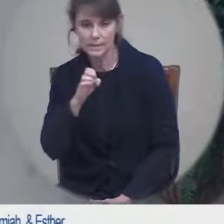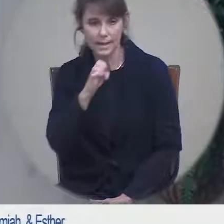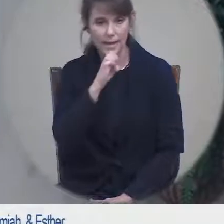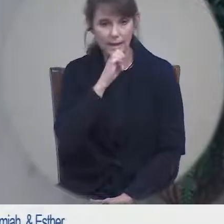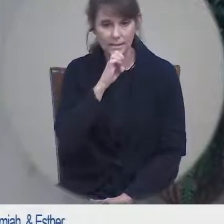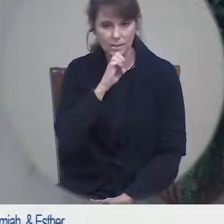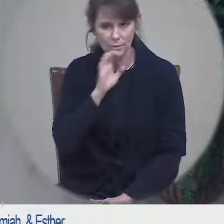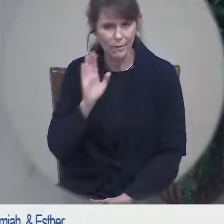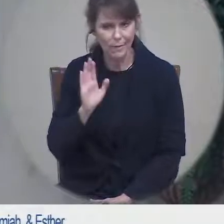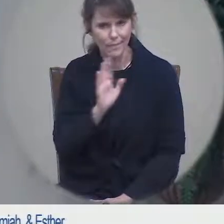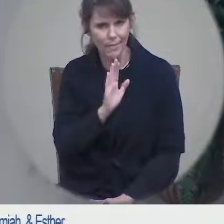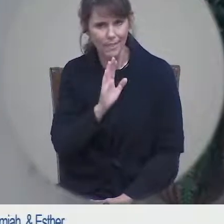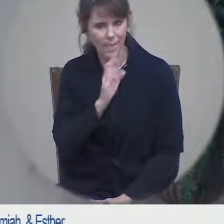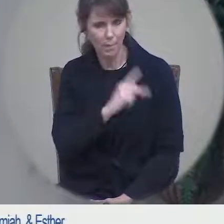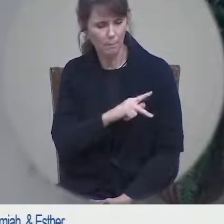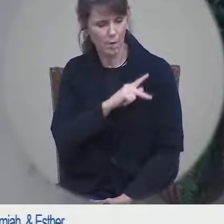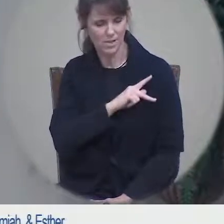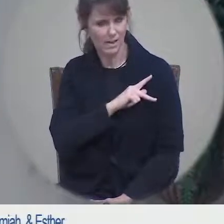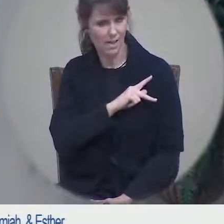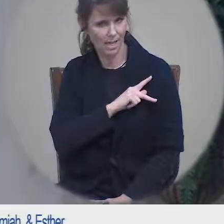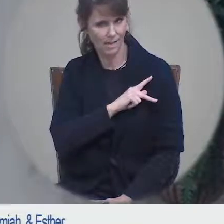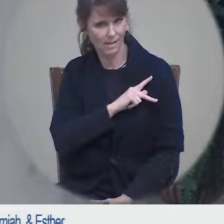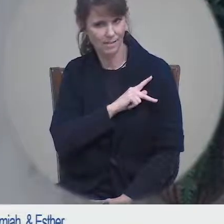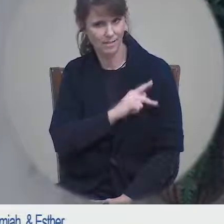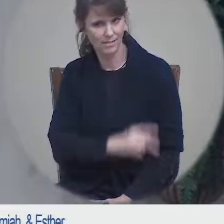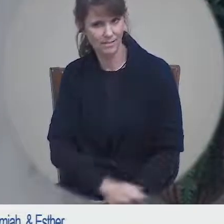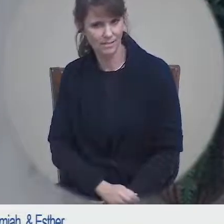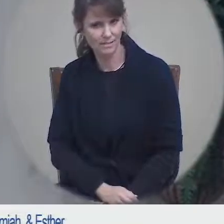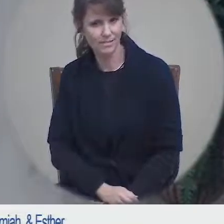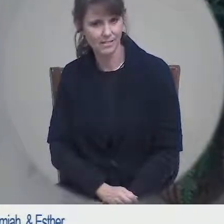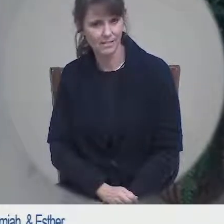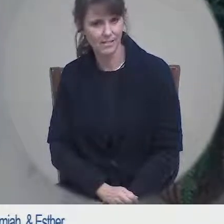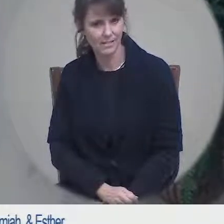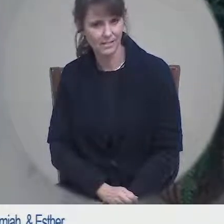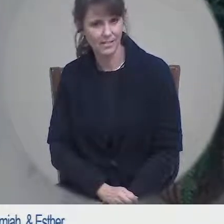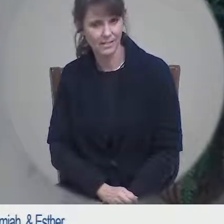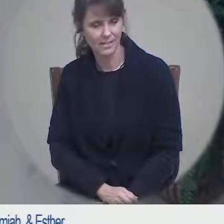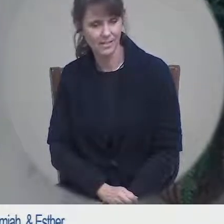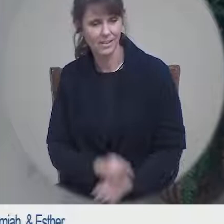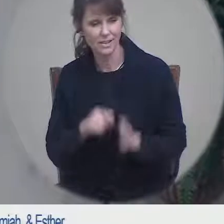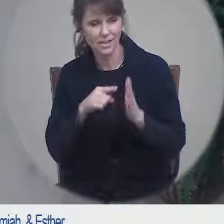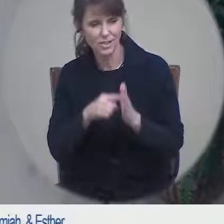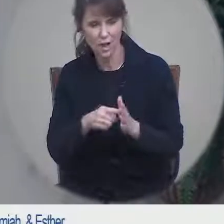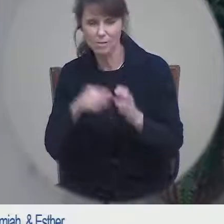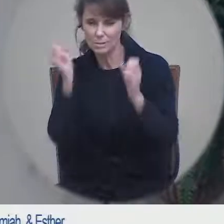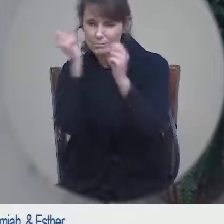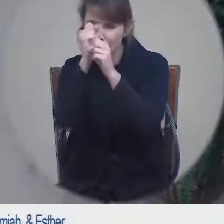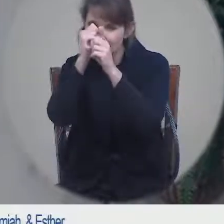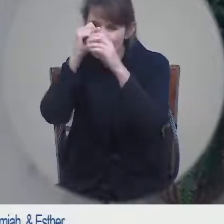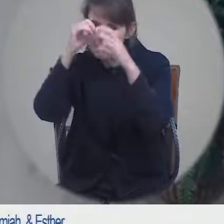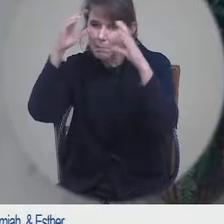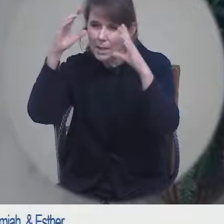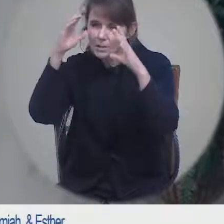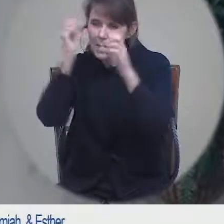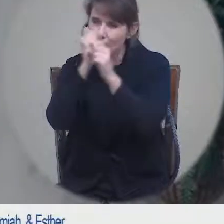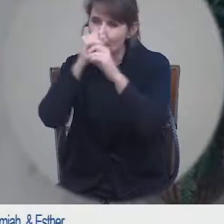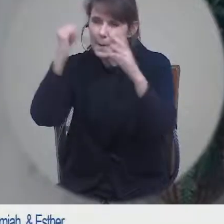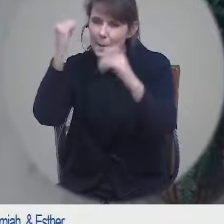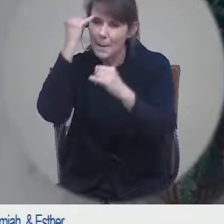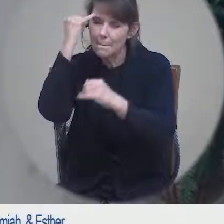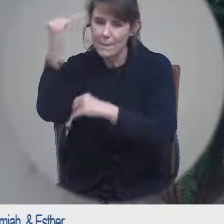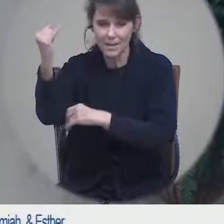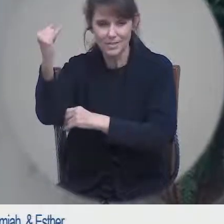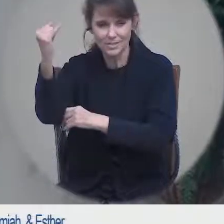this text? Because there's enough details in chapter 7, I think it gives us a picture, really, of somewhat of their